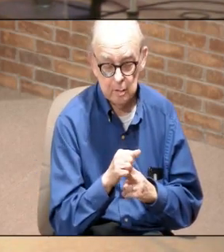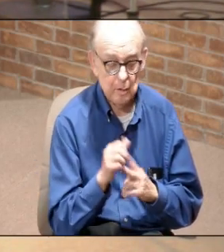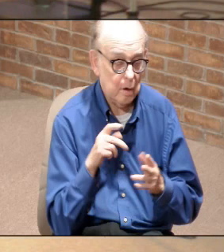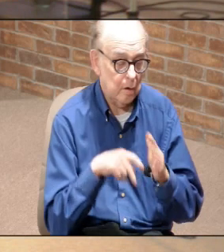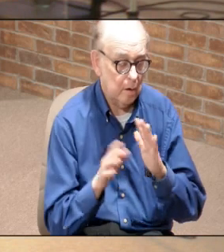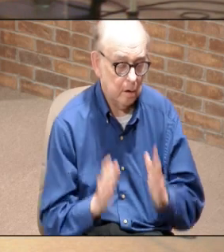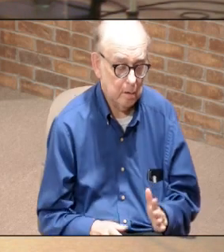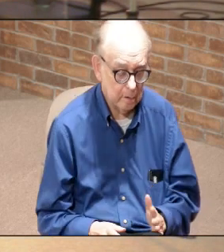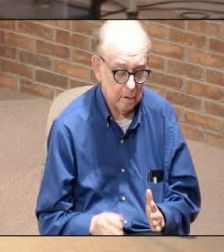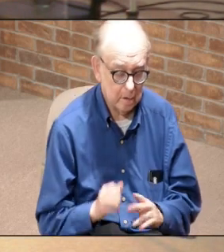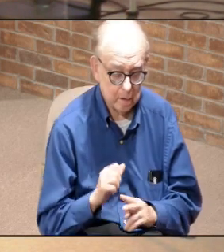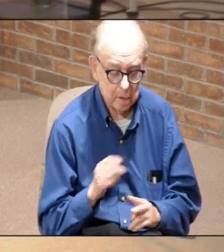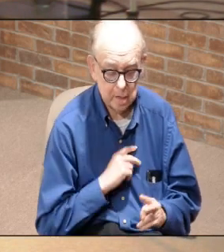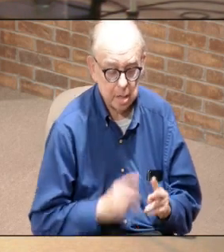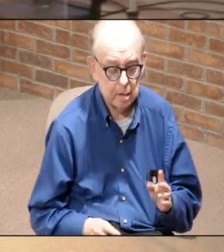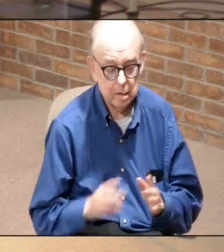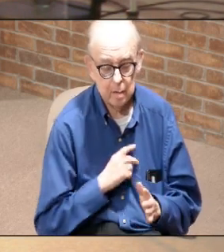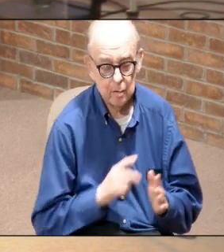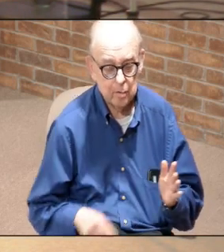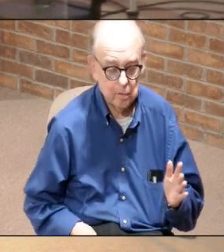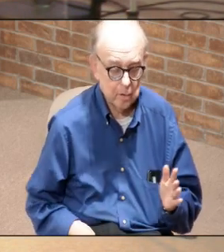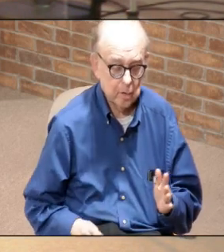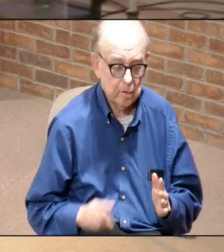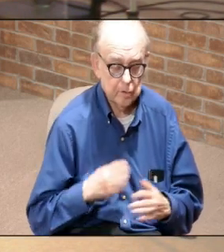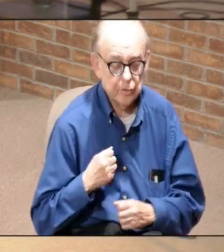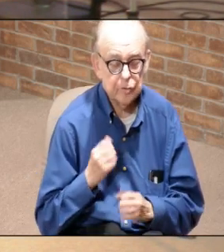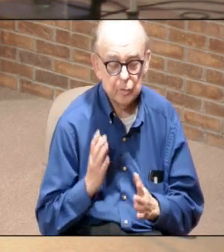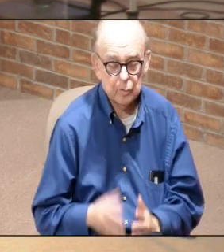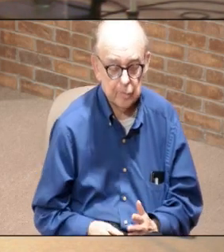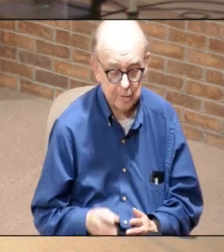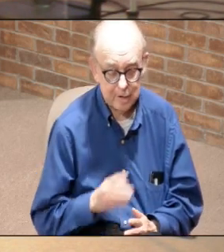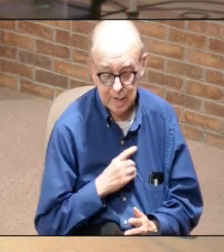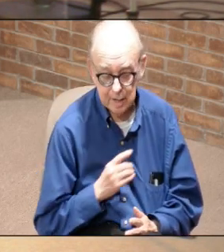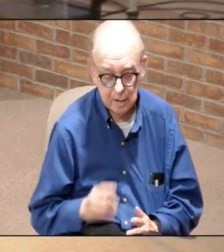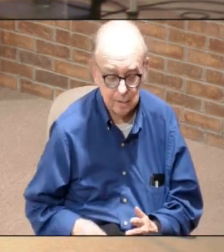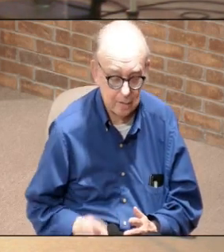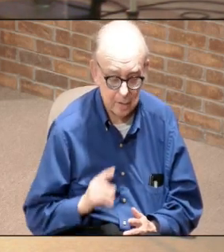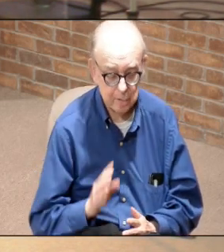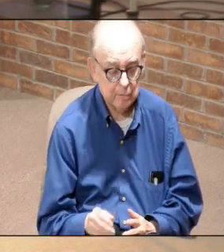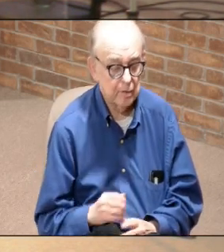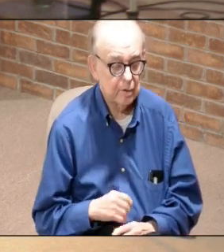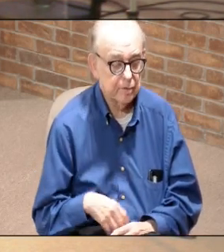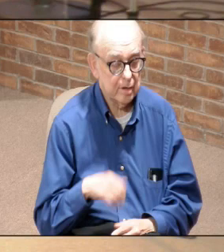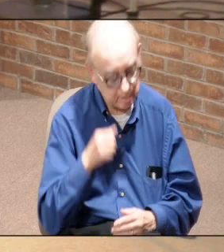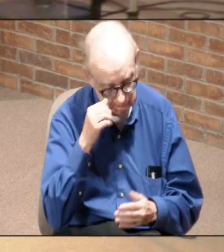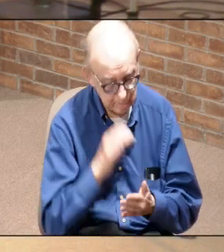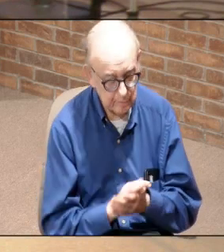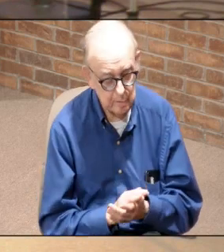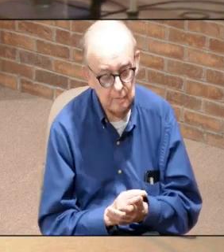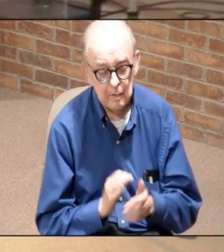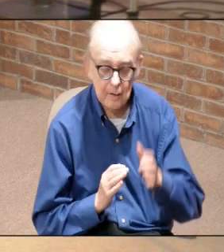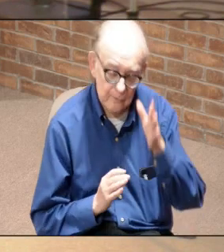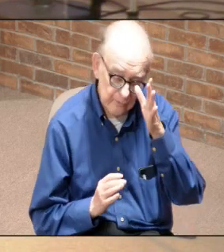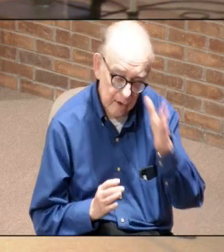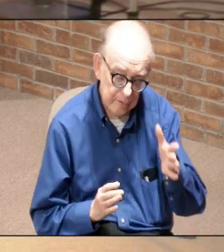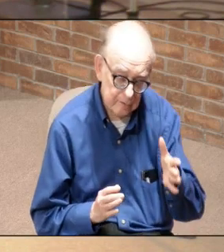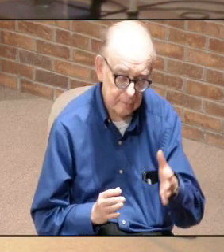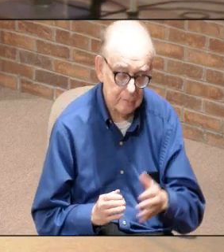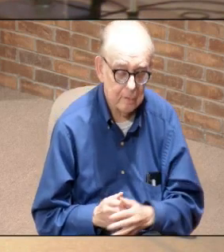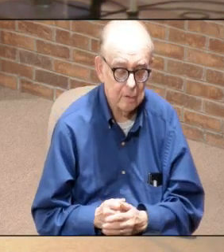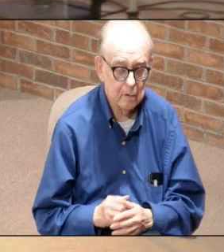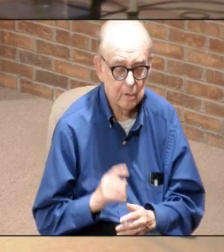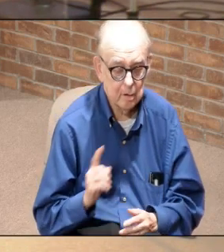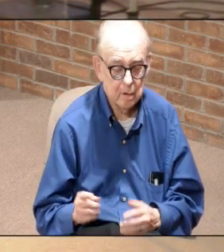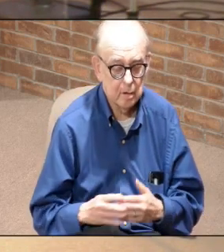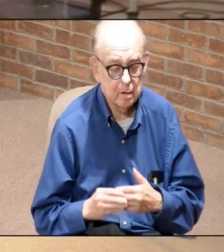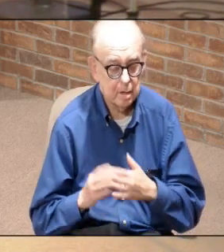murderer. He was a king. He was a soldier. He was a husband. He was a father.